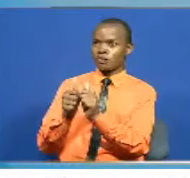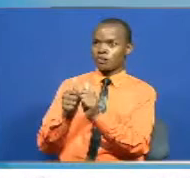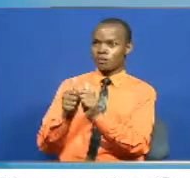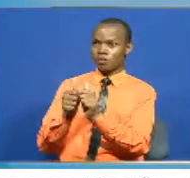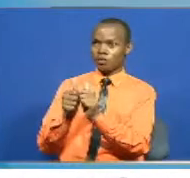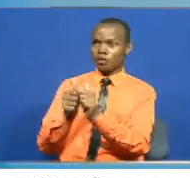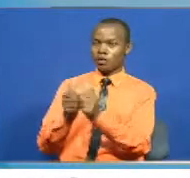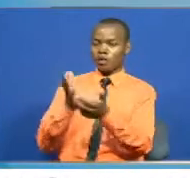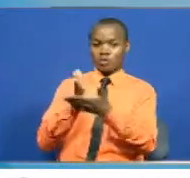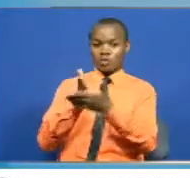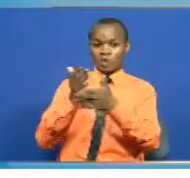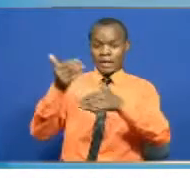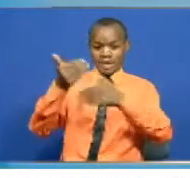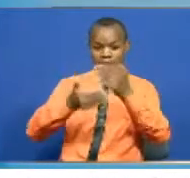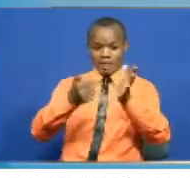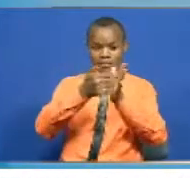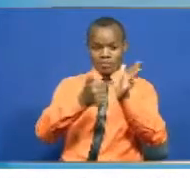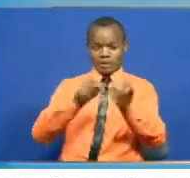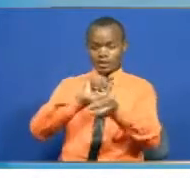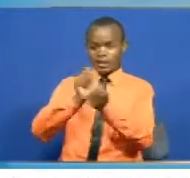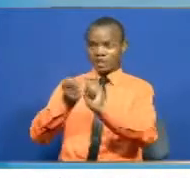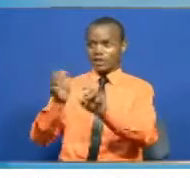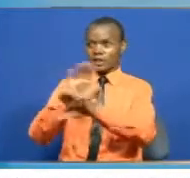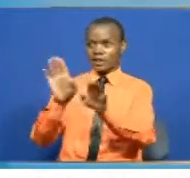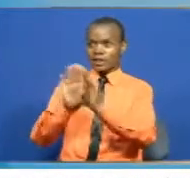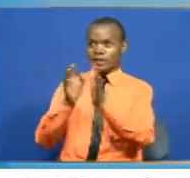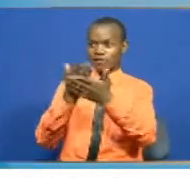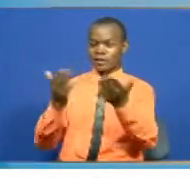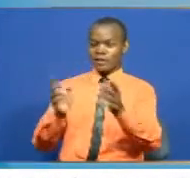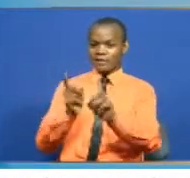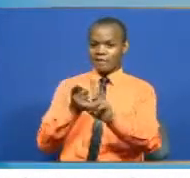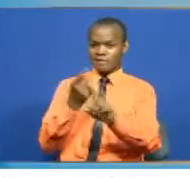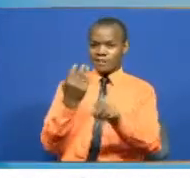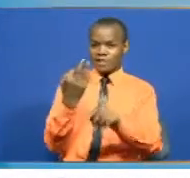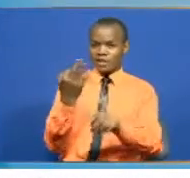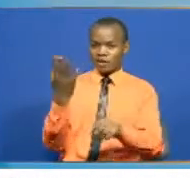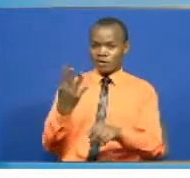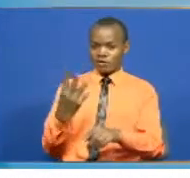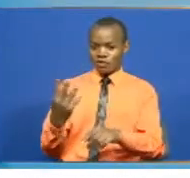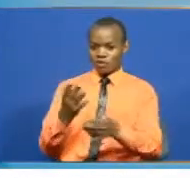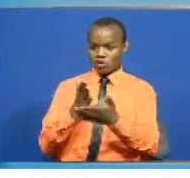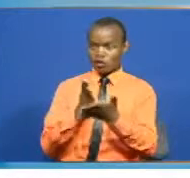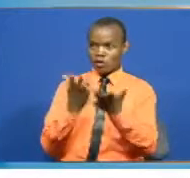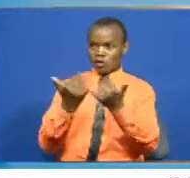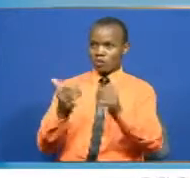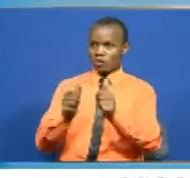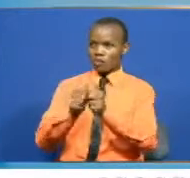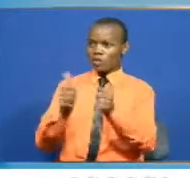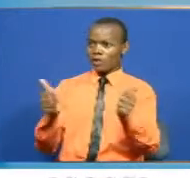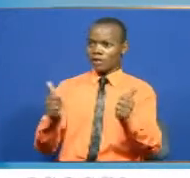the whole picture. The first three quarters we were in the game. The fourth quarter is now